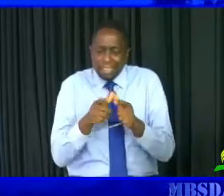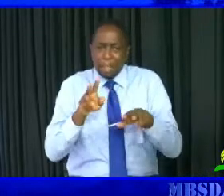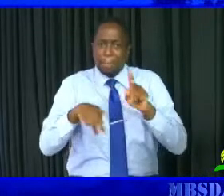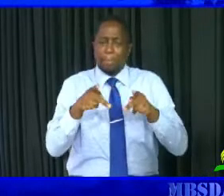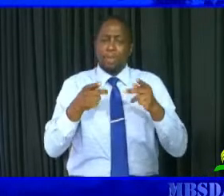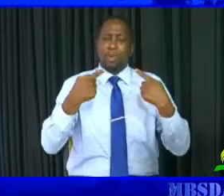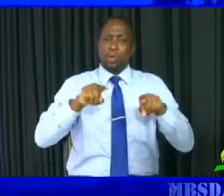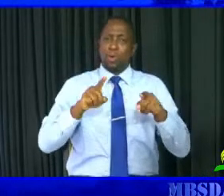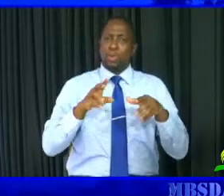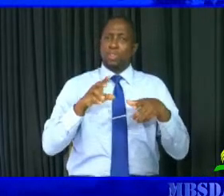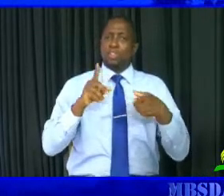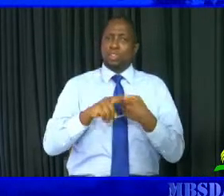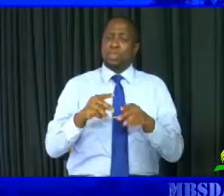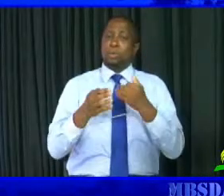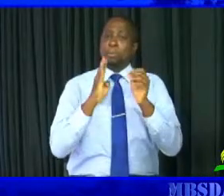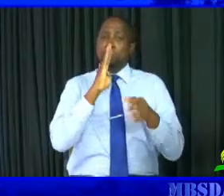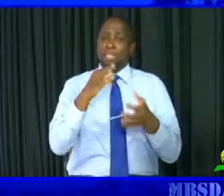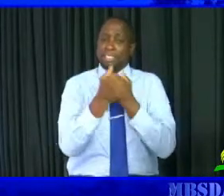the straight gate,